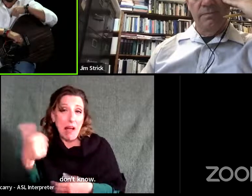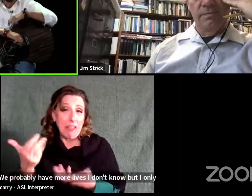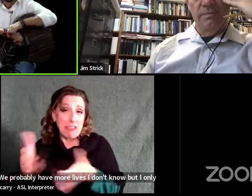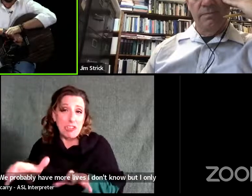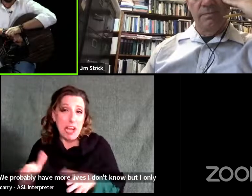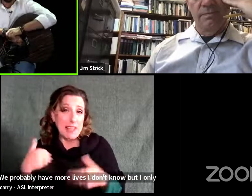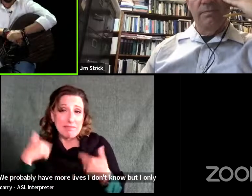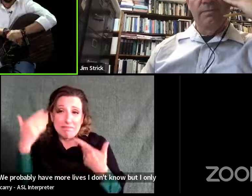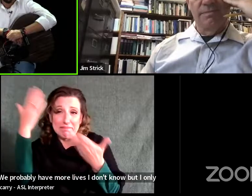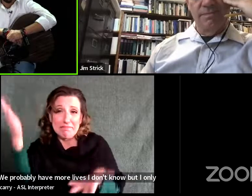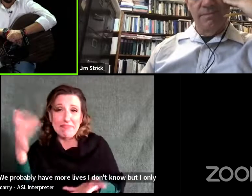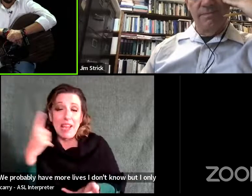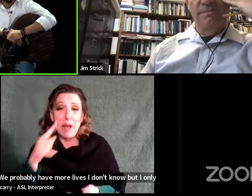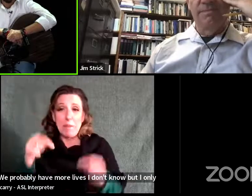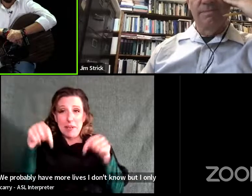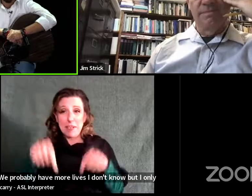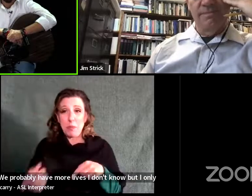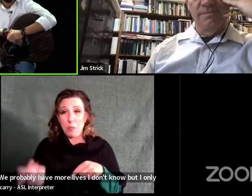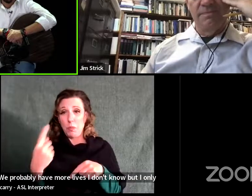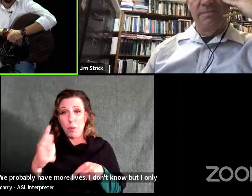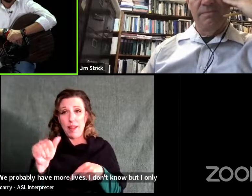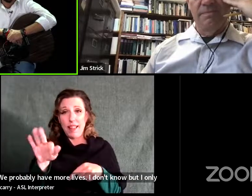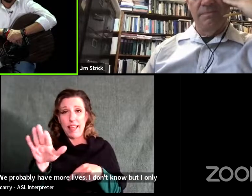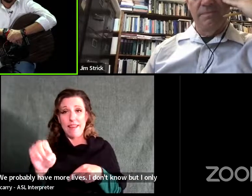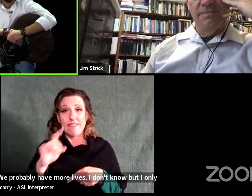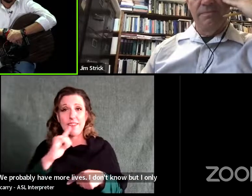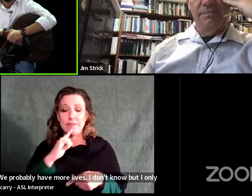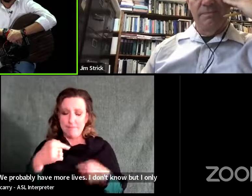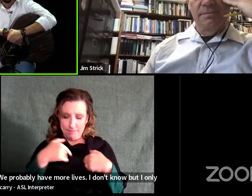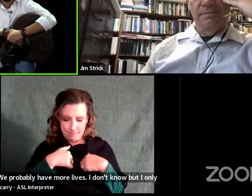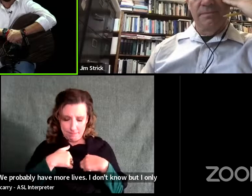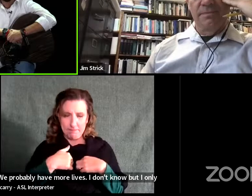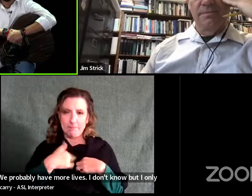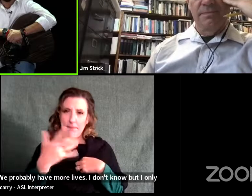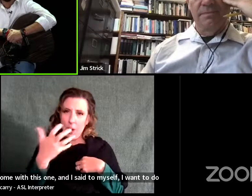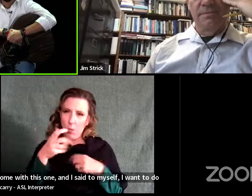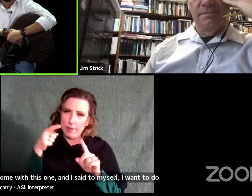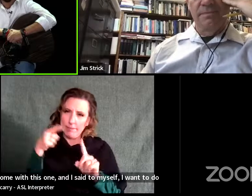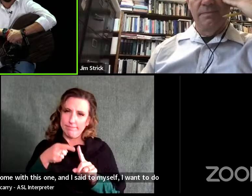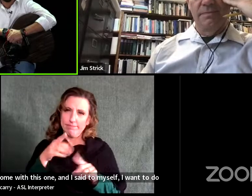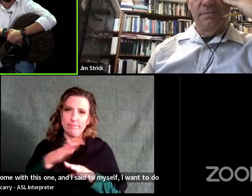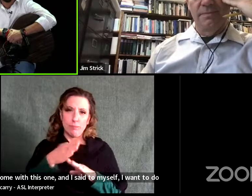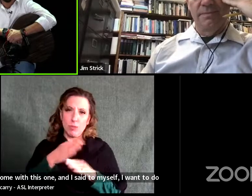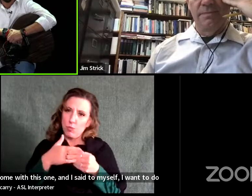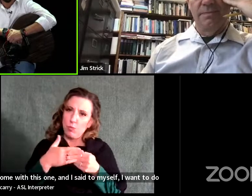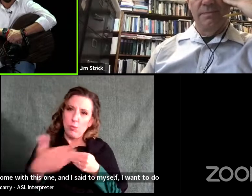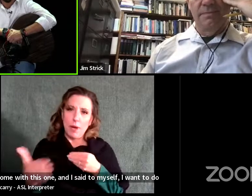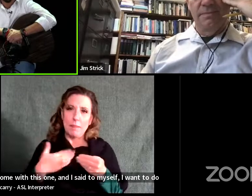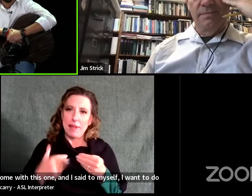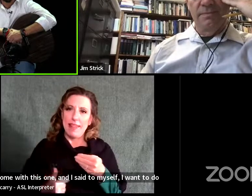with this one. And I said to myself, I want to do that for the rest of my life.